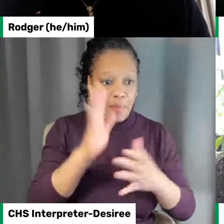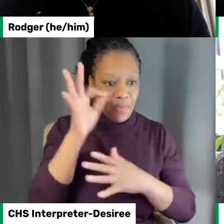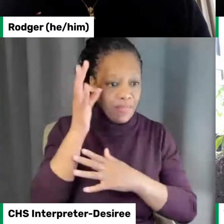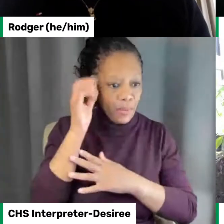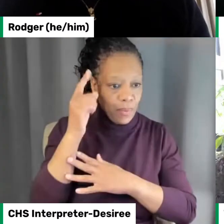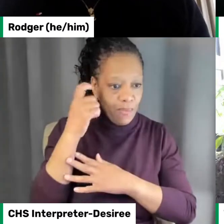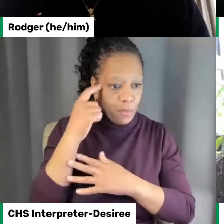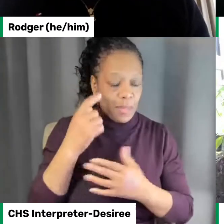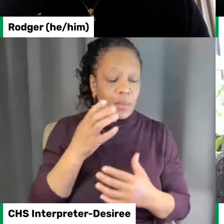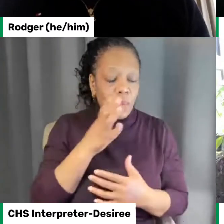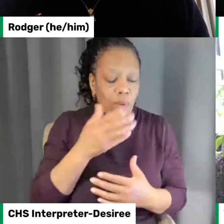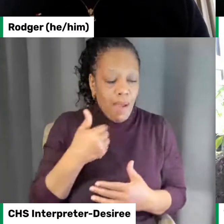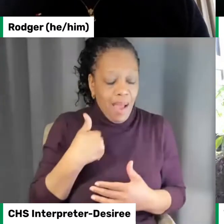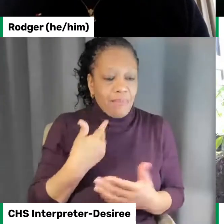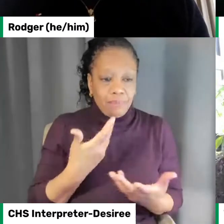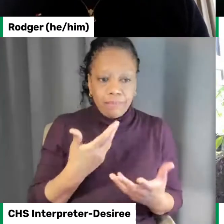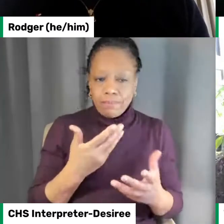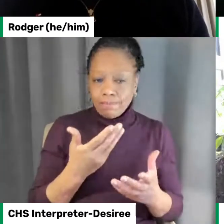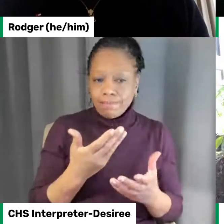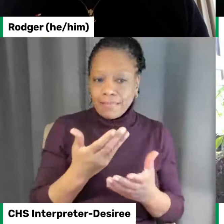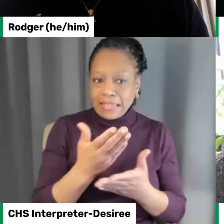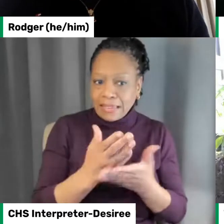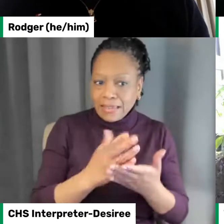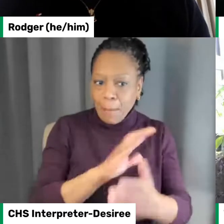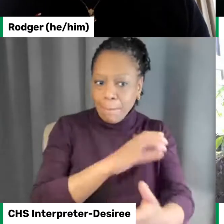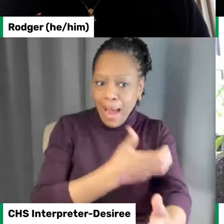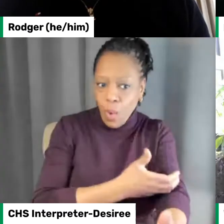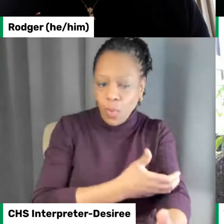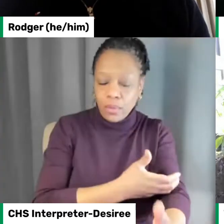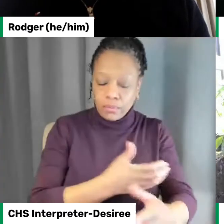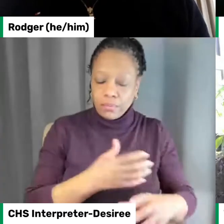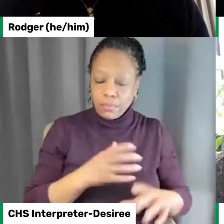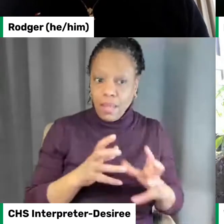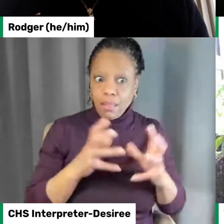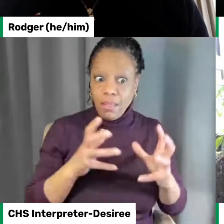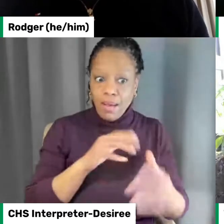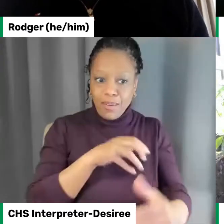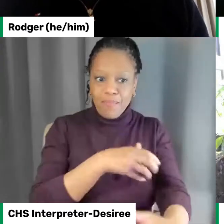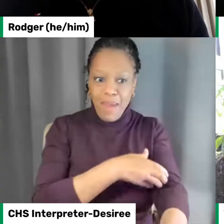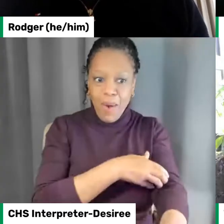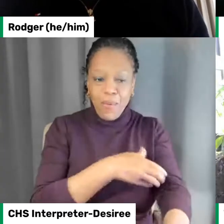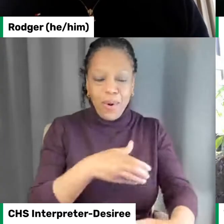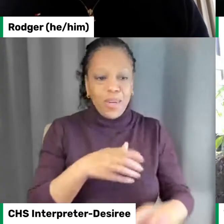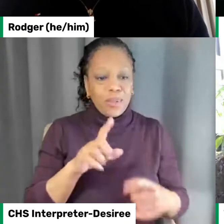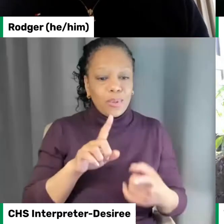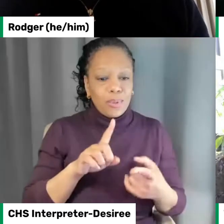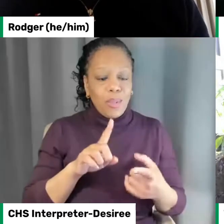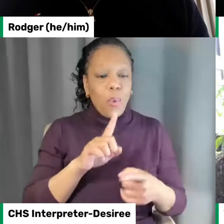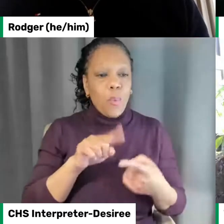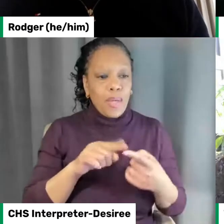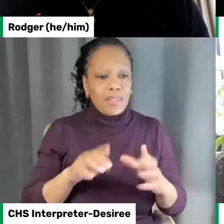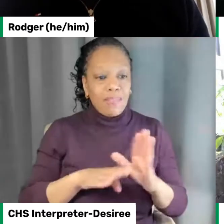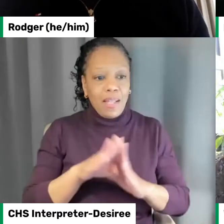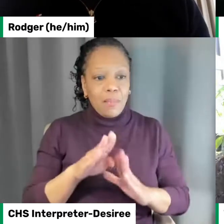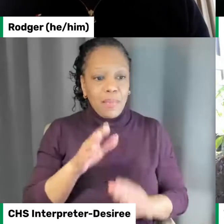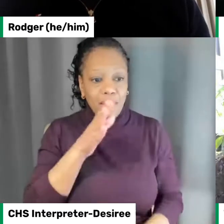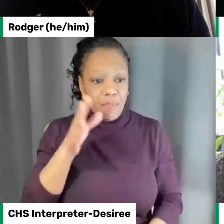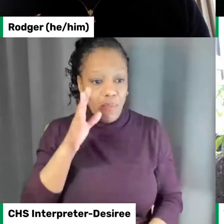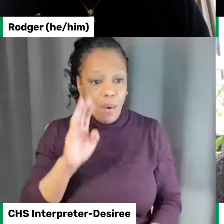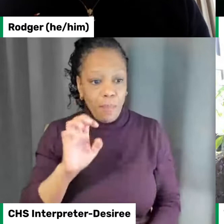fair amount of power when it comes to developing the Farm Bill. And as a result, there is not going to be